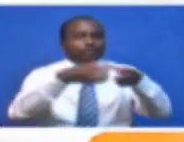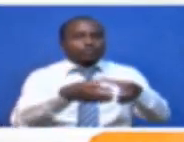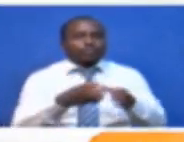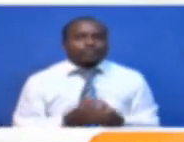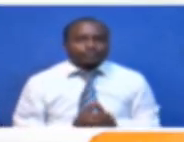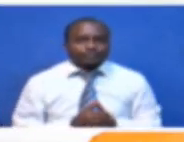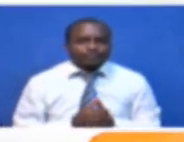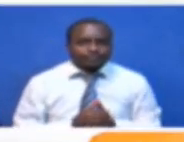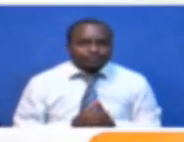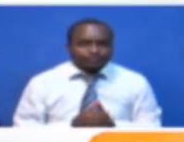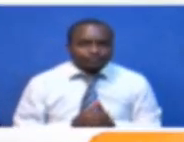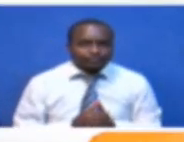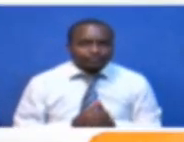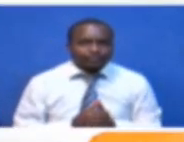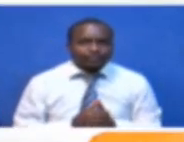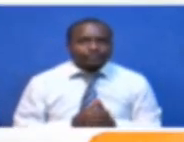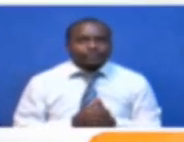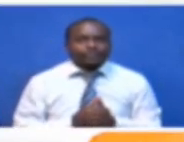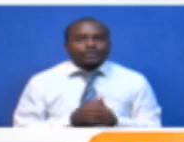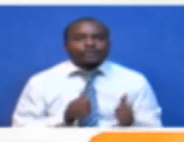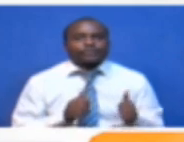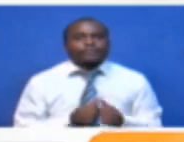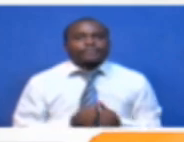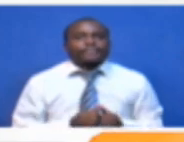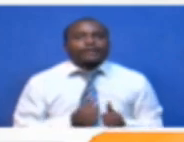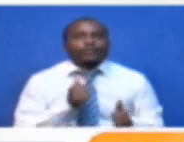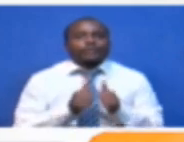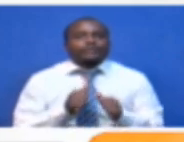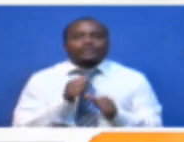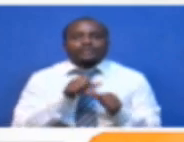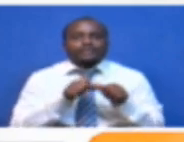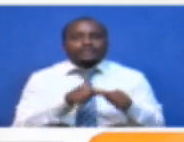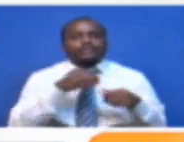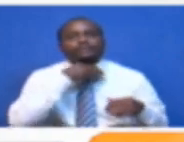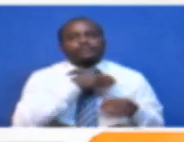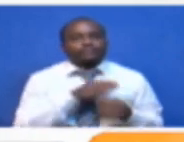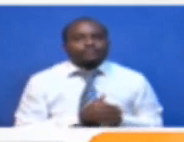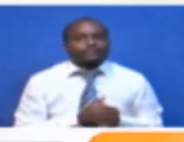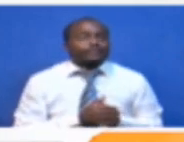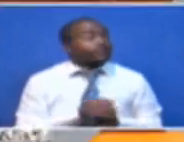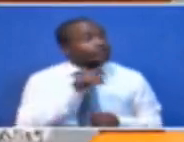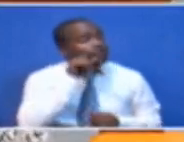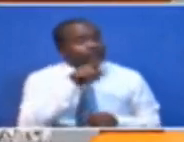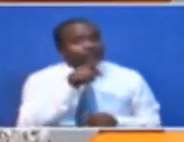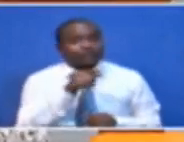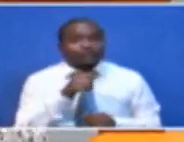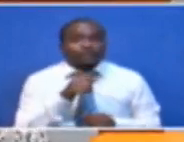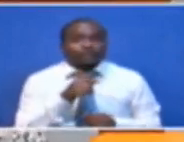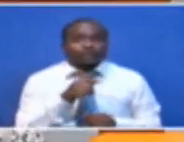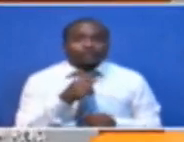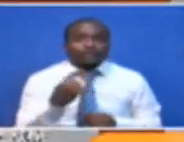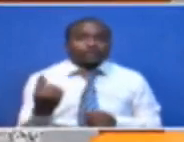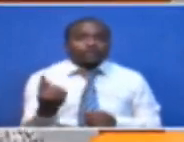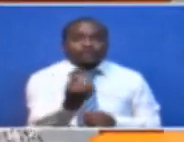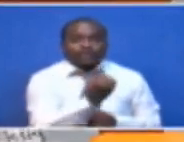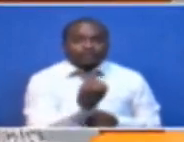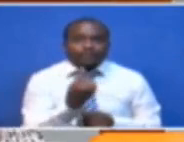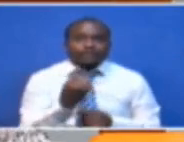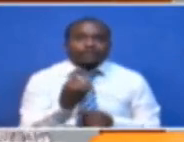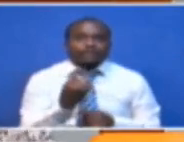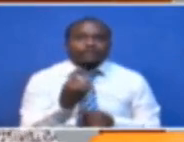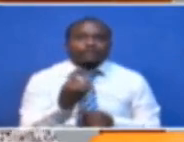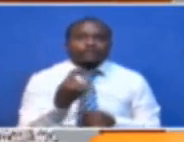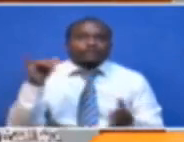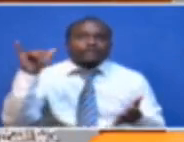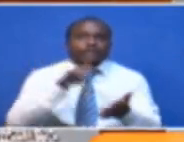Which was still in your turtleneck. Yes. With a belt. Kimalel was coming to Heathrow